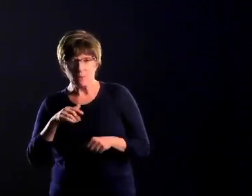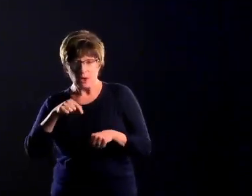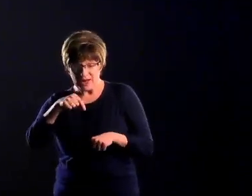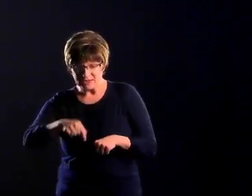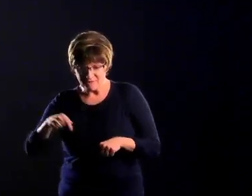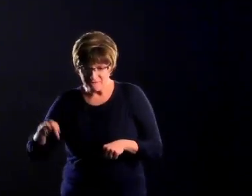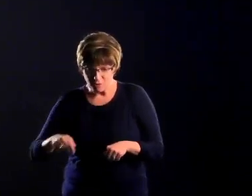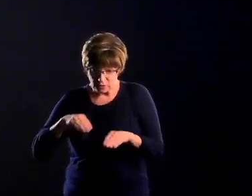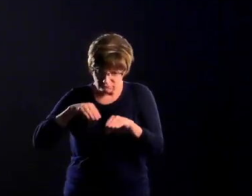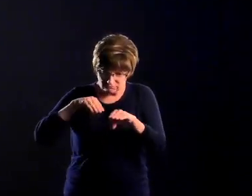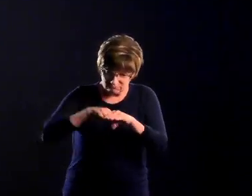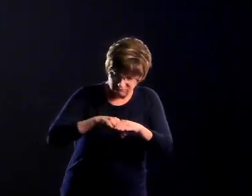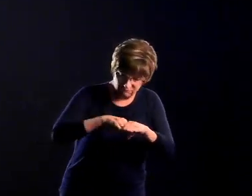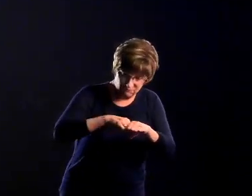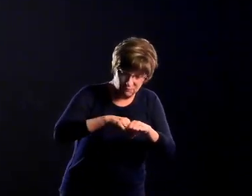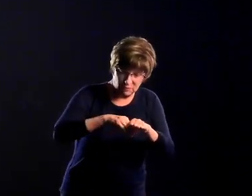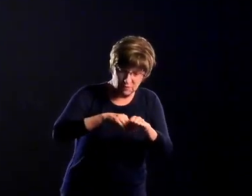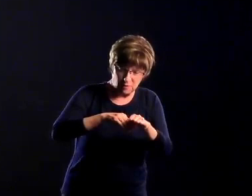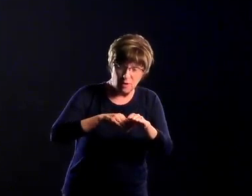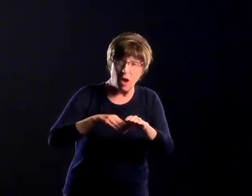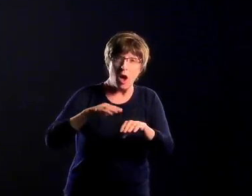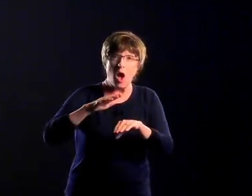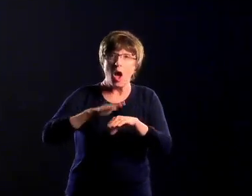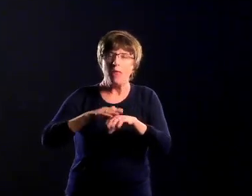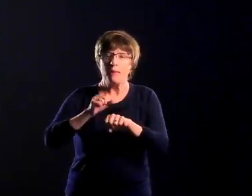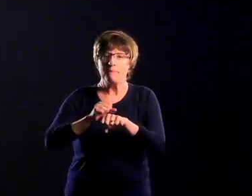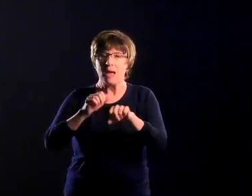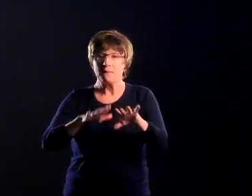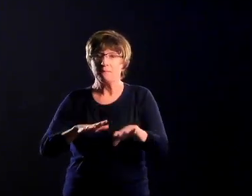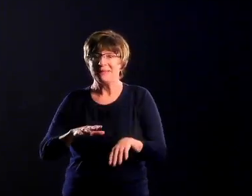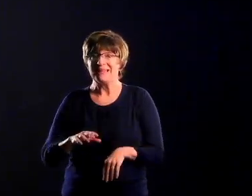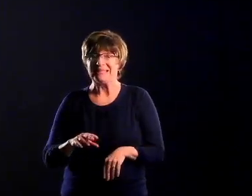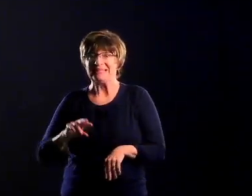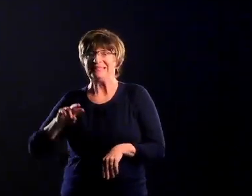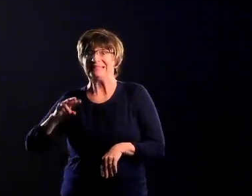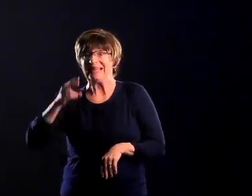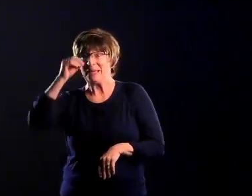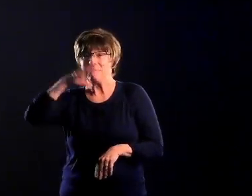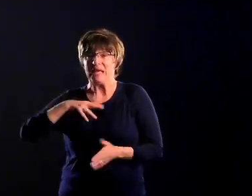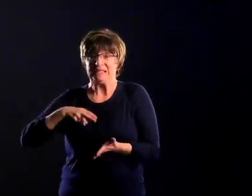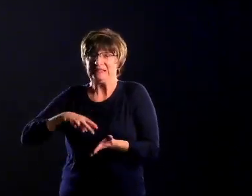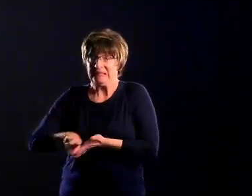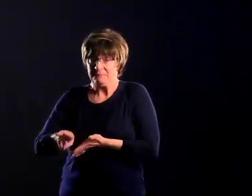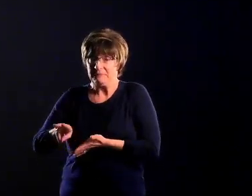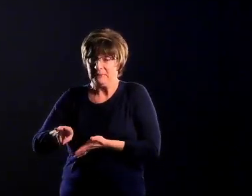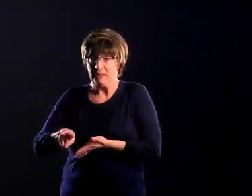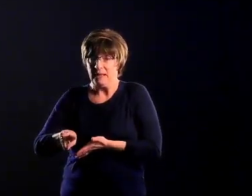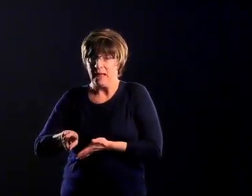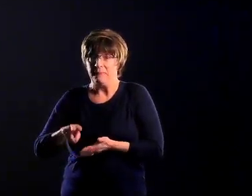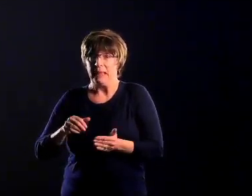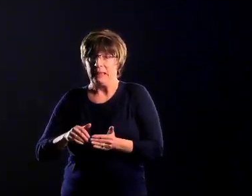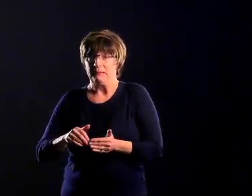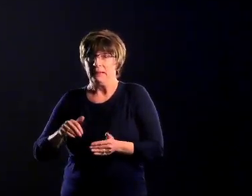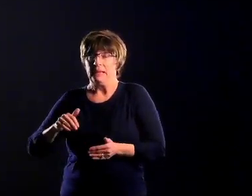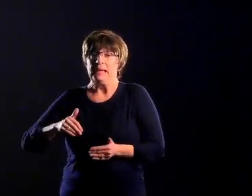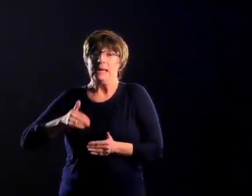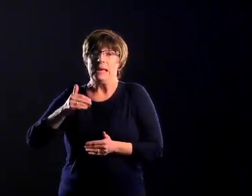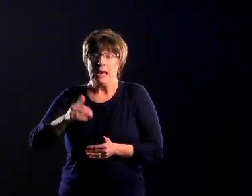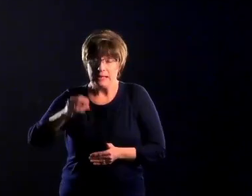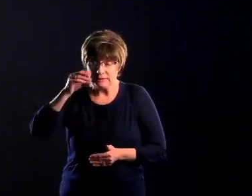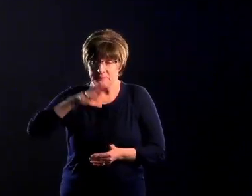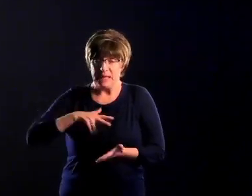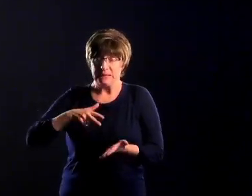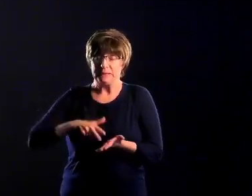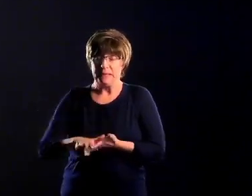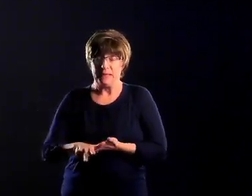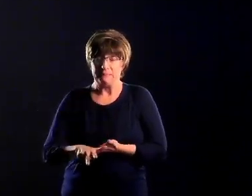ice. But then the next man slipped, and the next man slipped. And